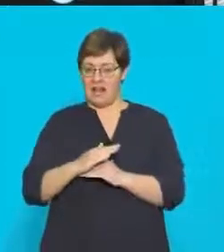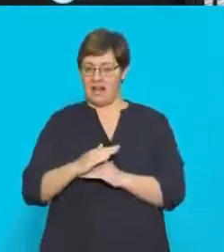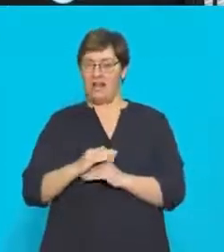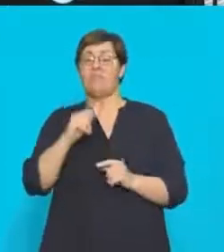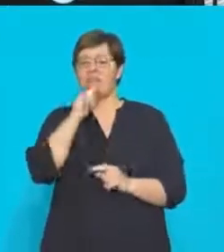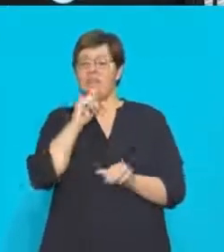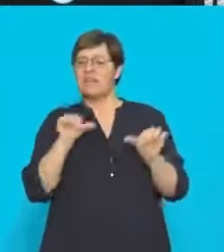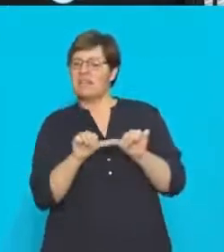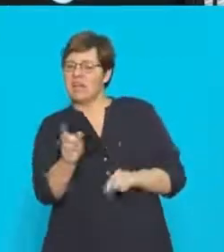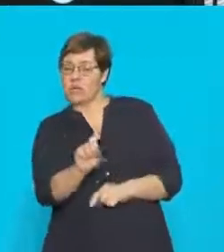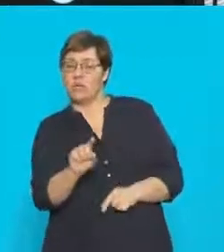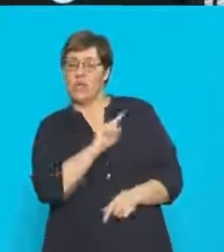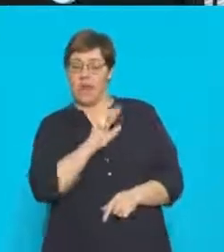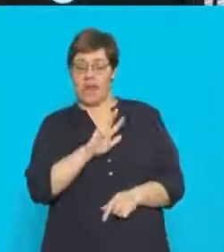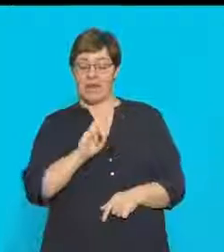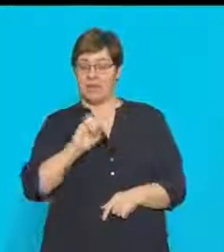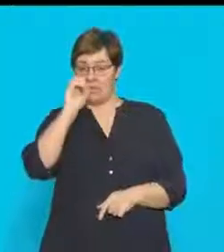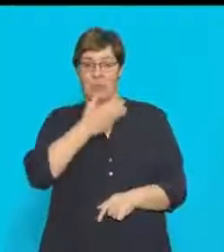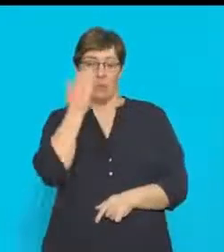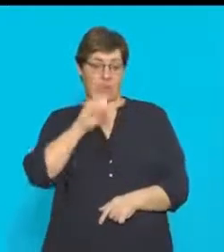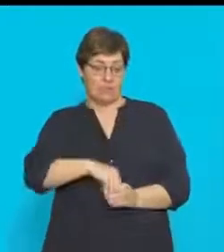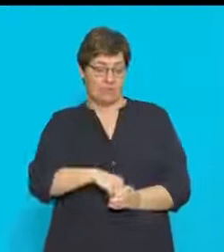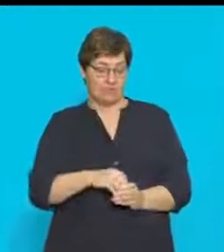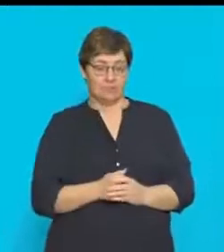non-right angle triangles.